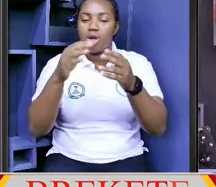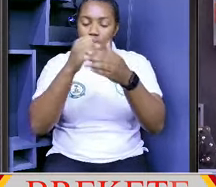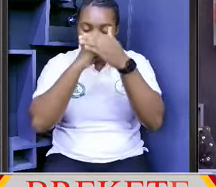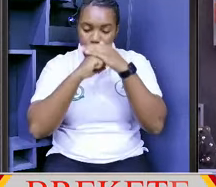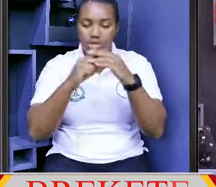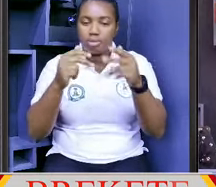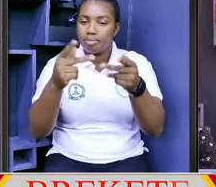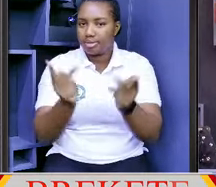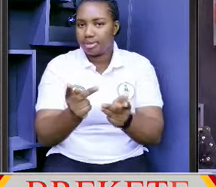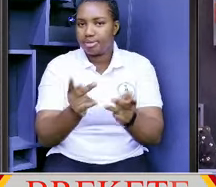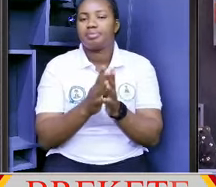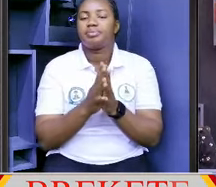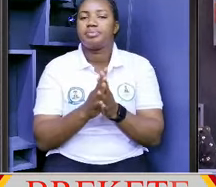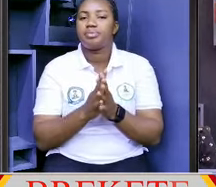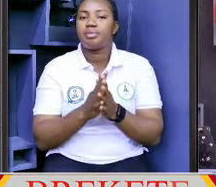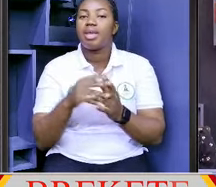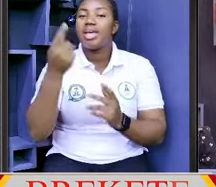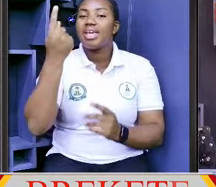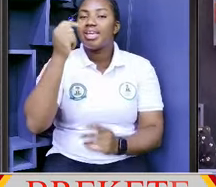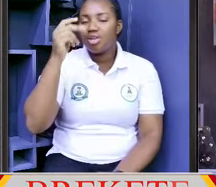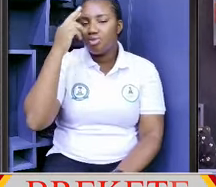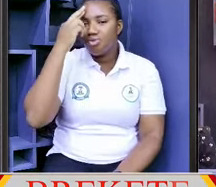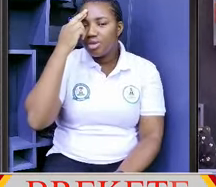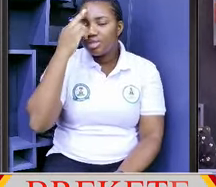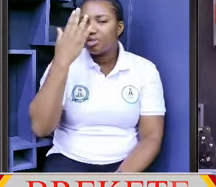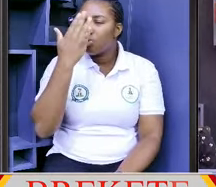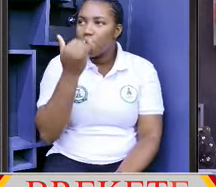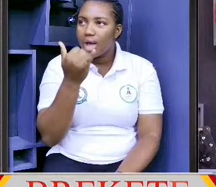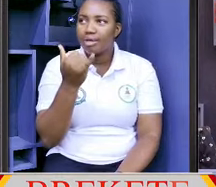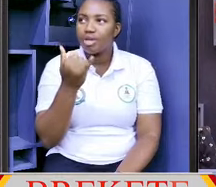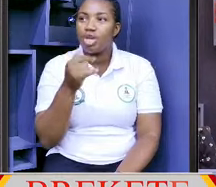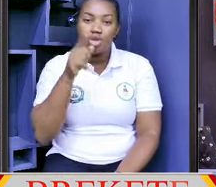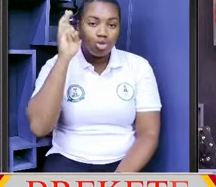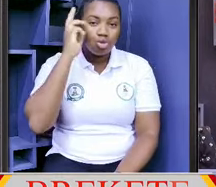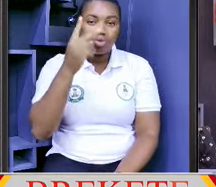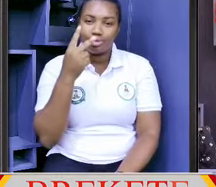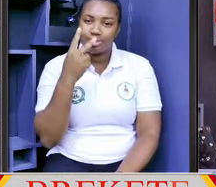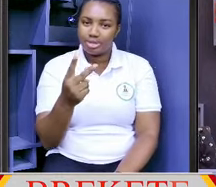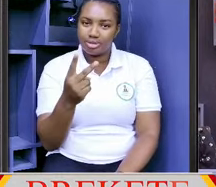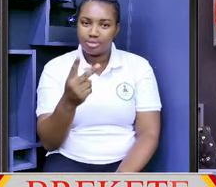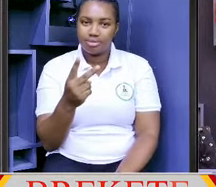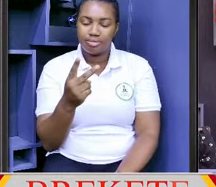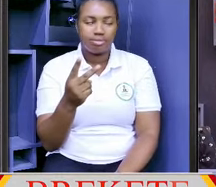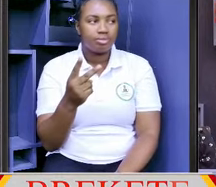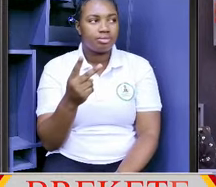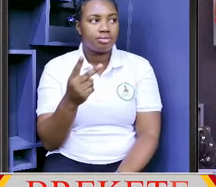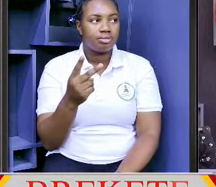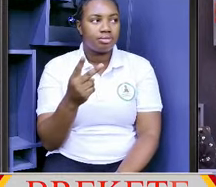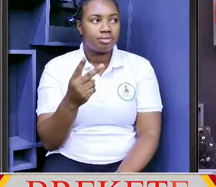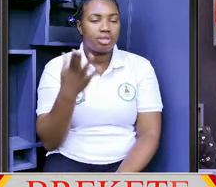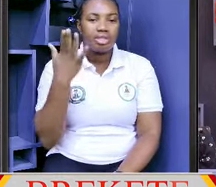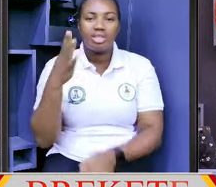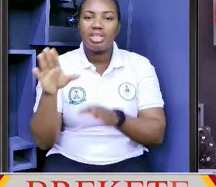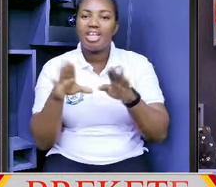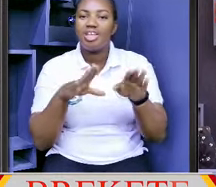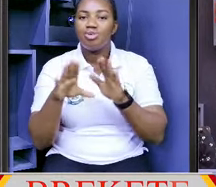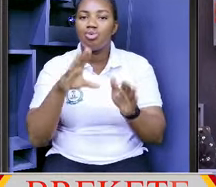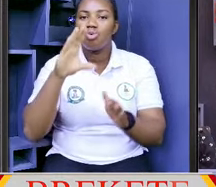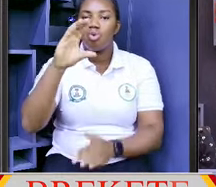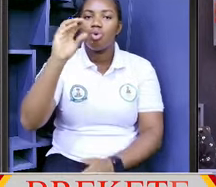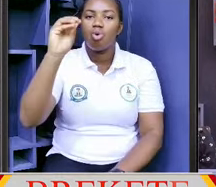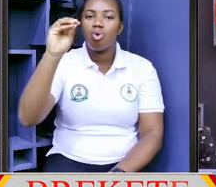Now, the reason why you go see, say, they do